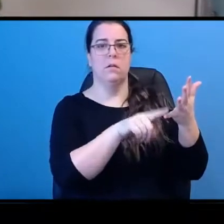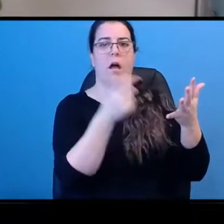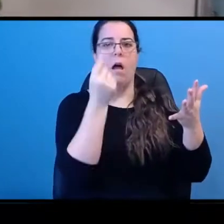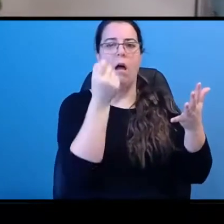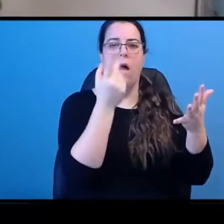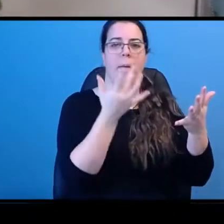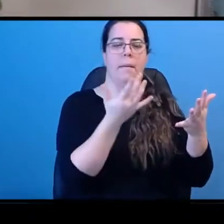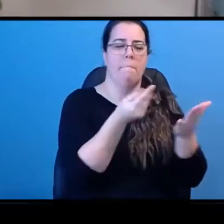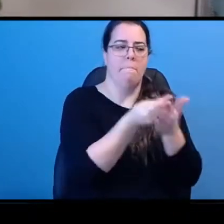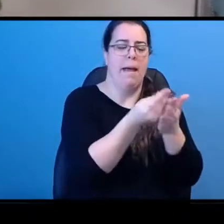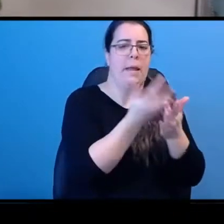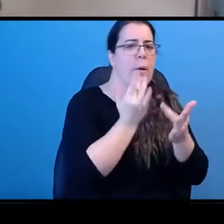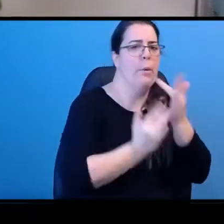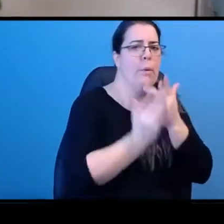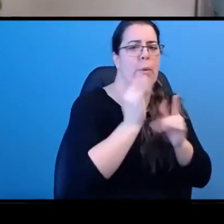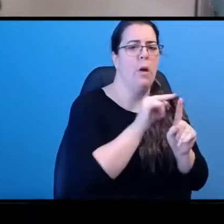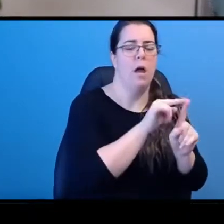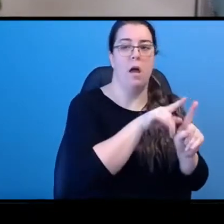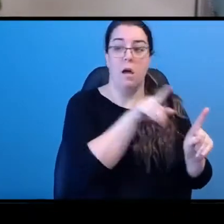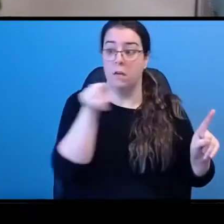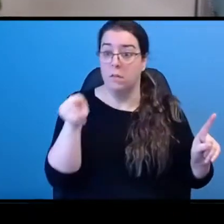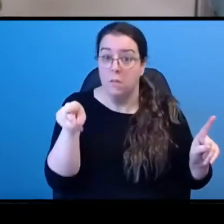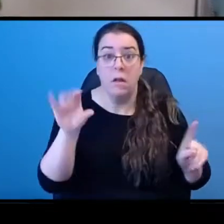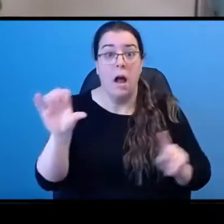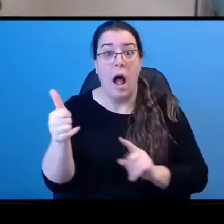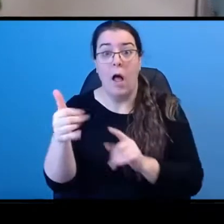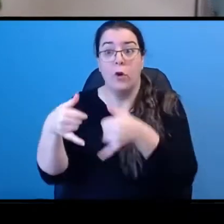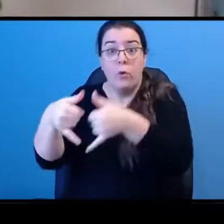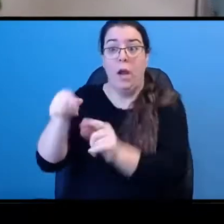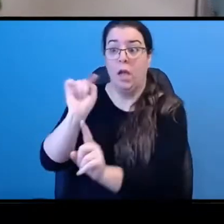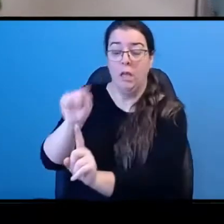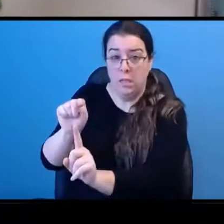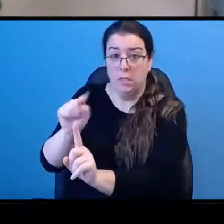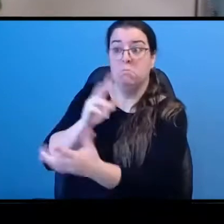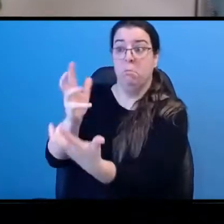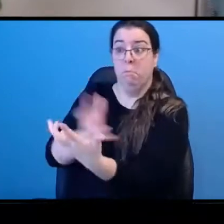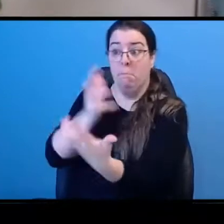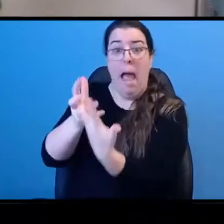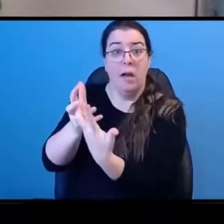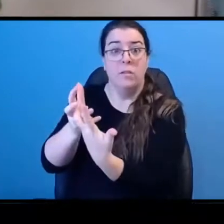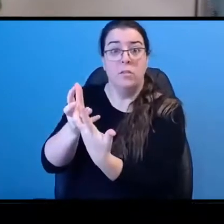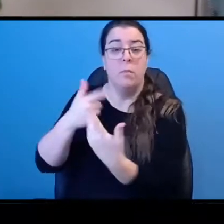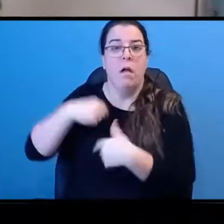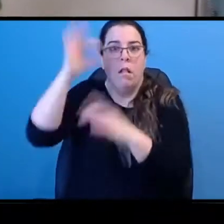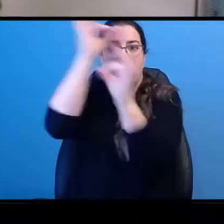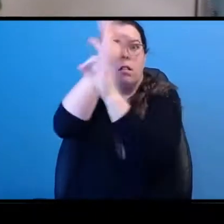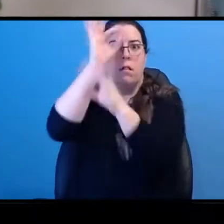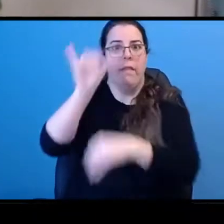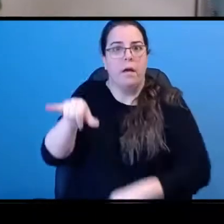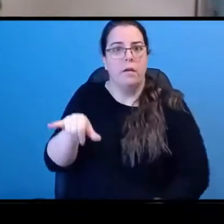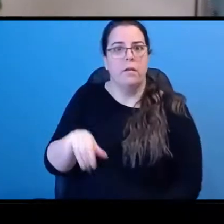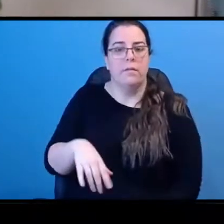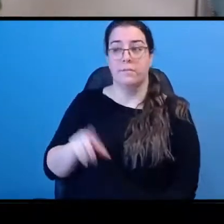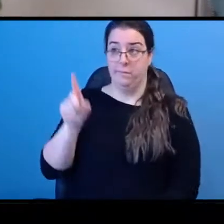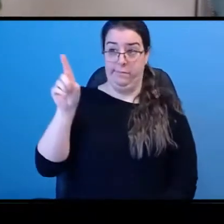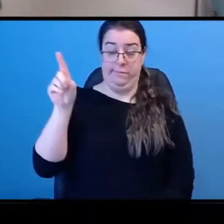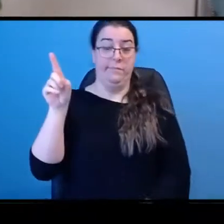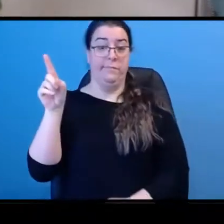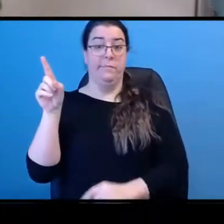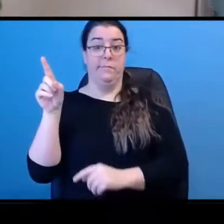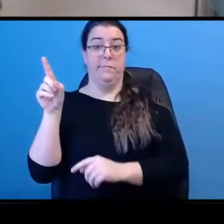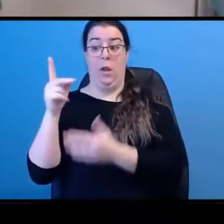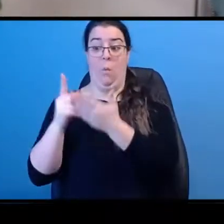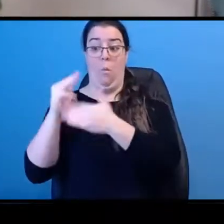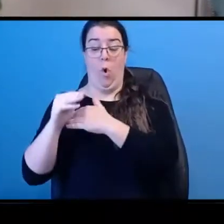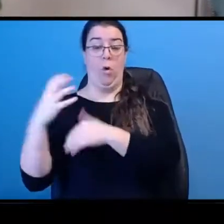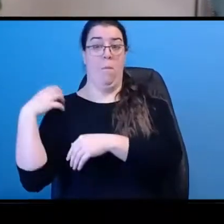that your project fits in, but it's less known, and your program officer will say, whoa, this isn't the right stream for you. You got to